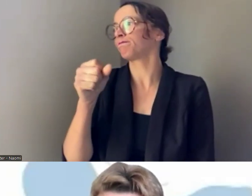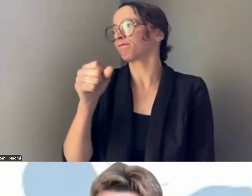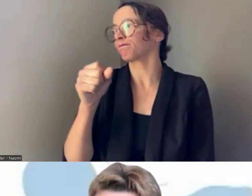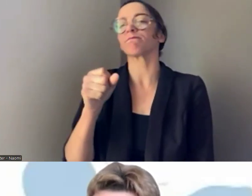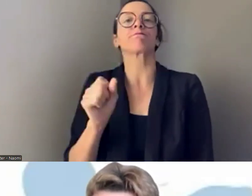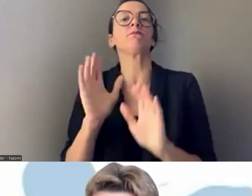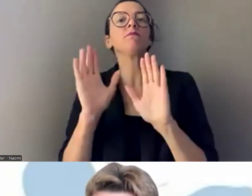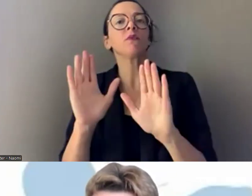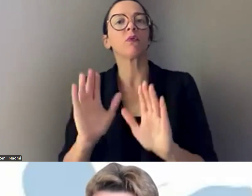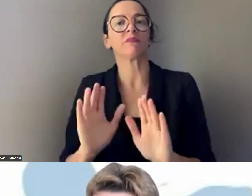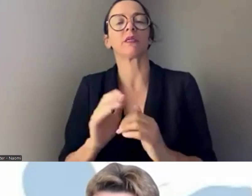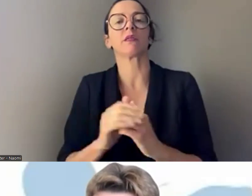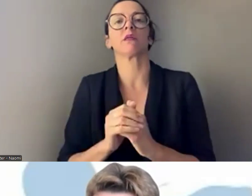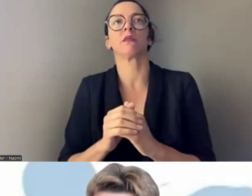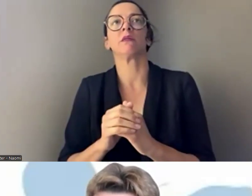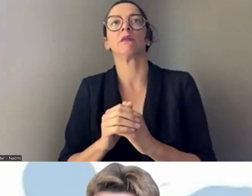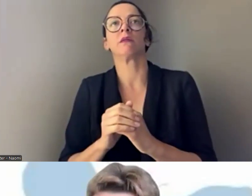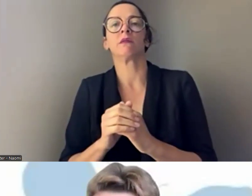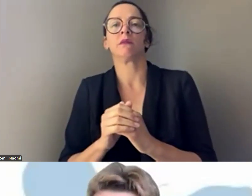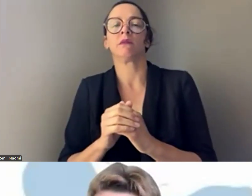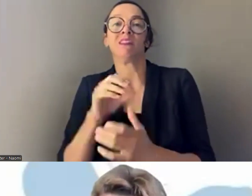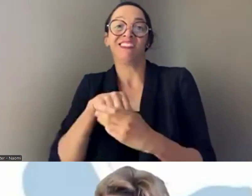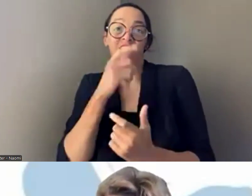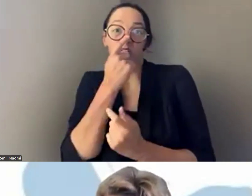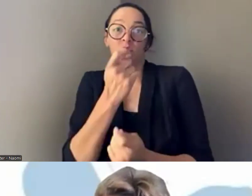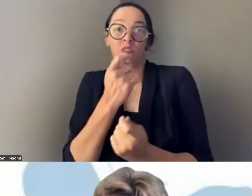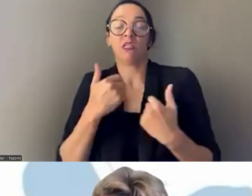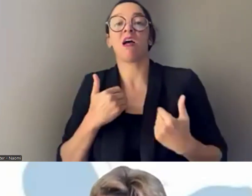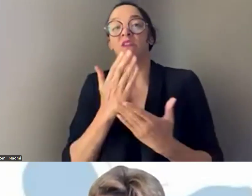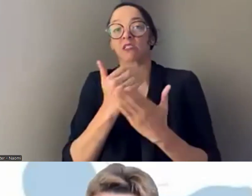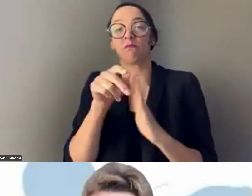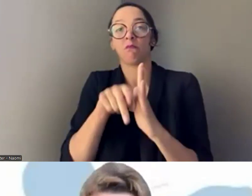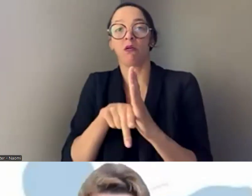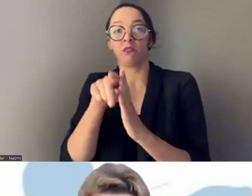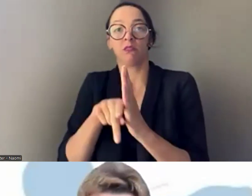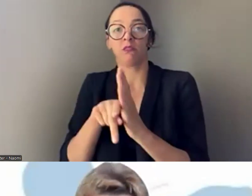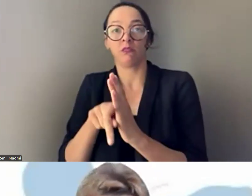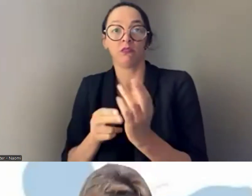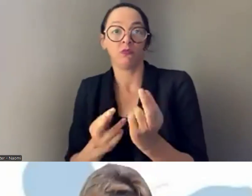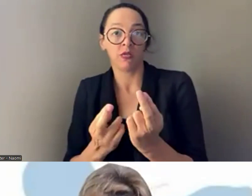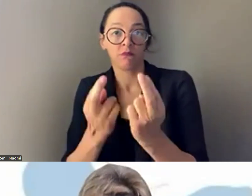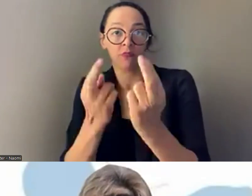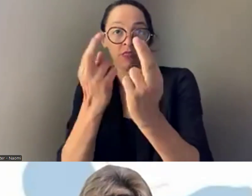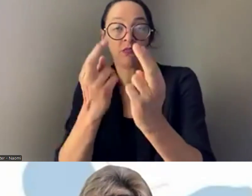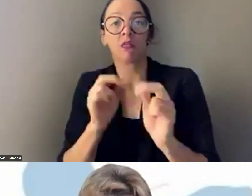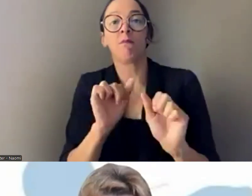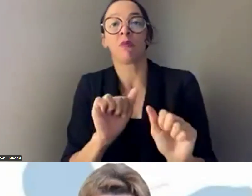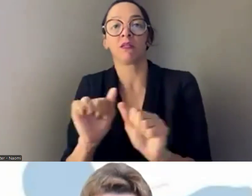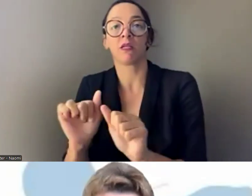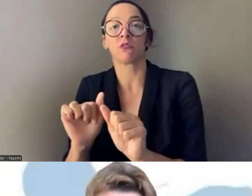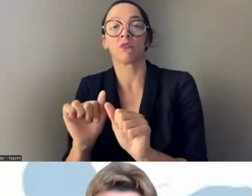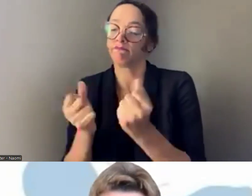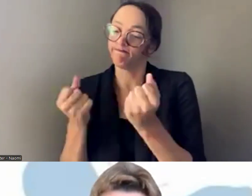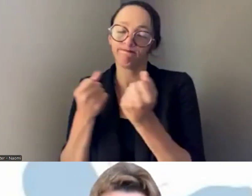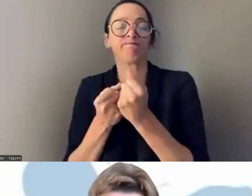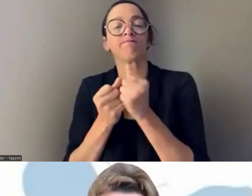terrific. And in the interest of having some of those policy recommendations potentially supported